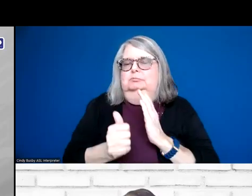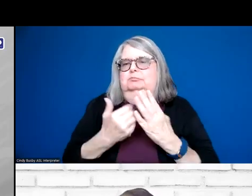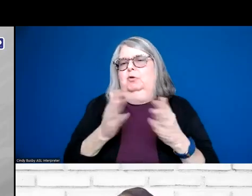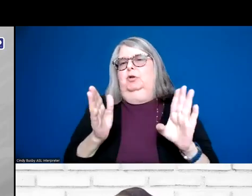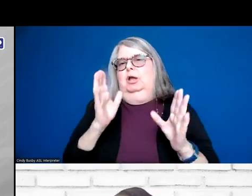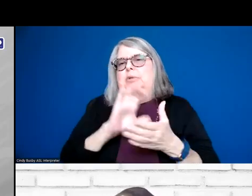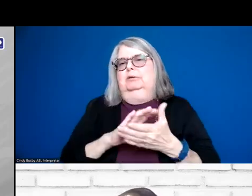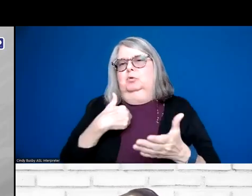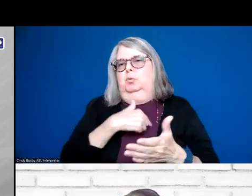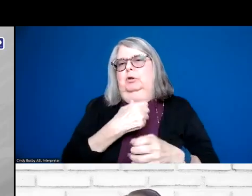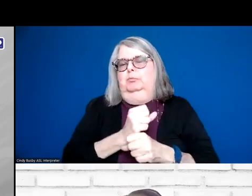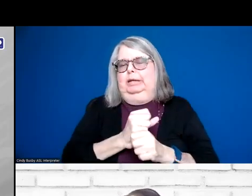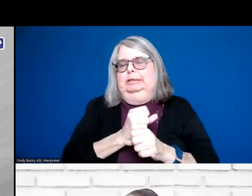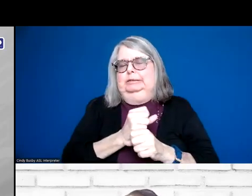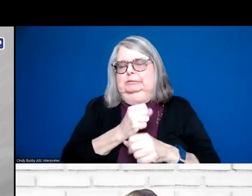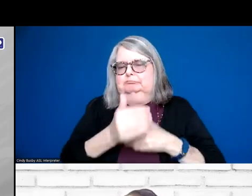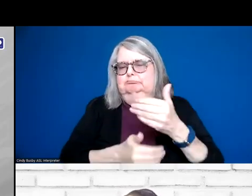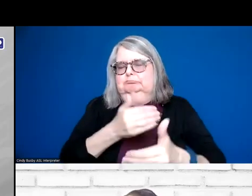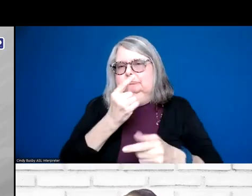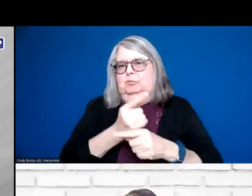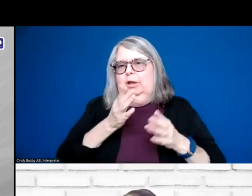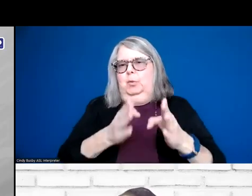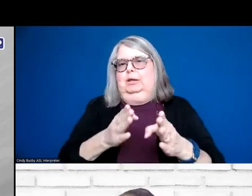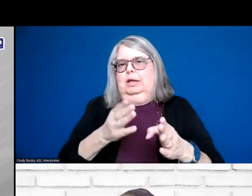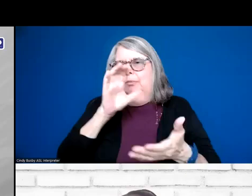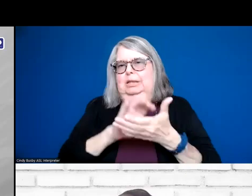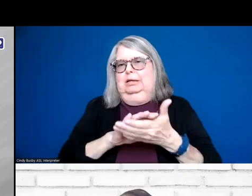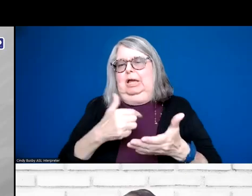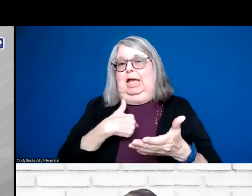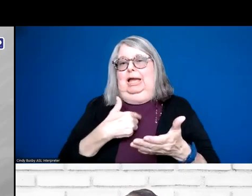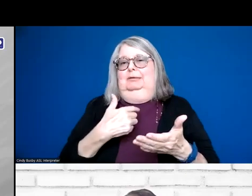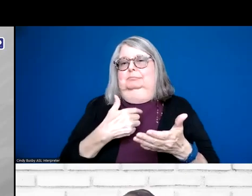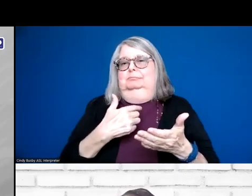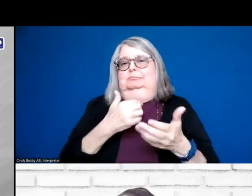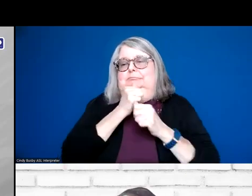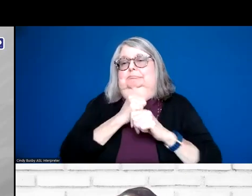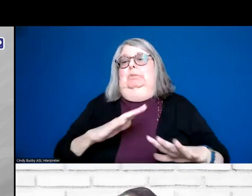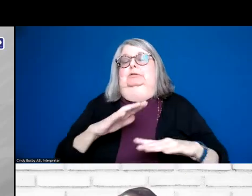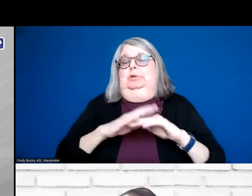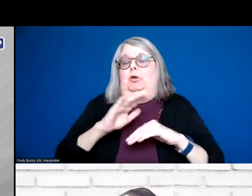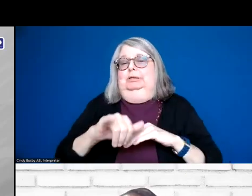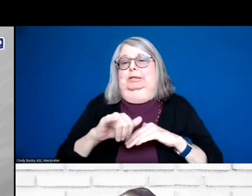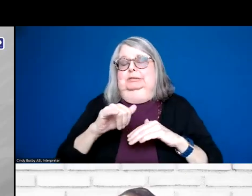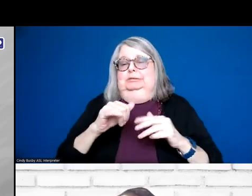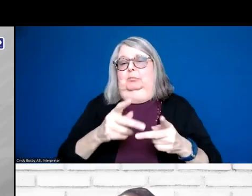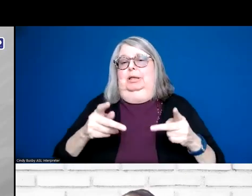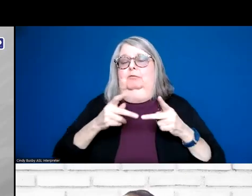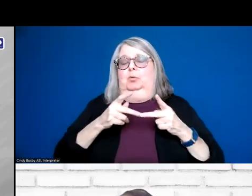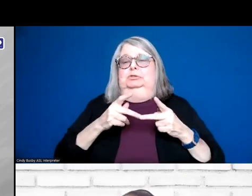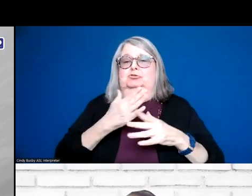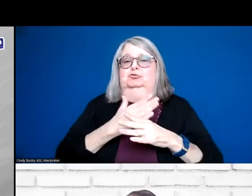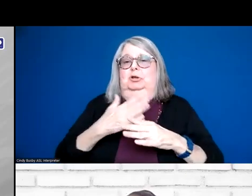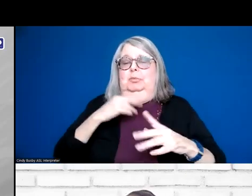believe that we are making strides in the right directions. And I do believe that I'm just blessed to be on this platform to be able to share my viewpoint, but more